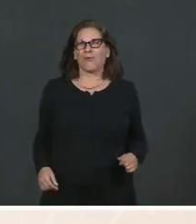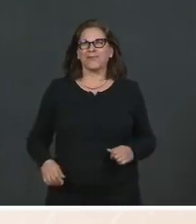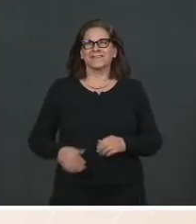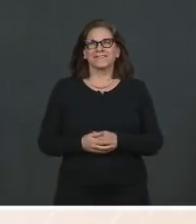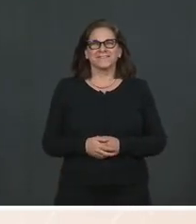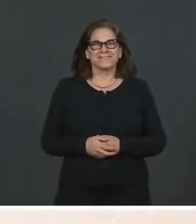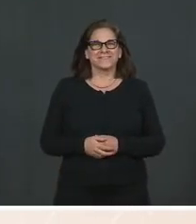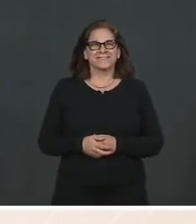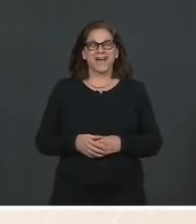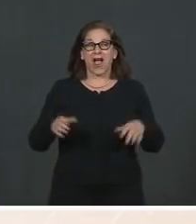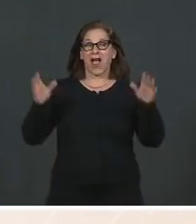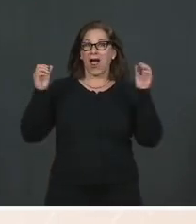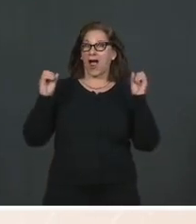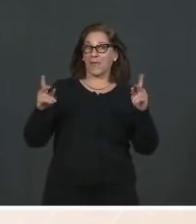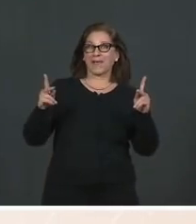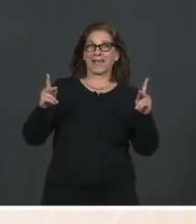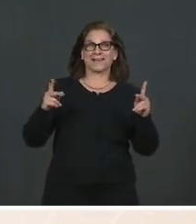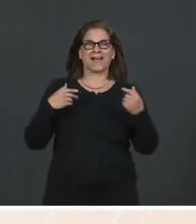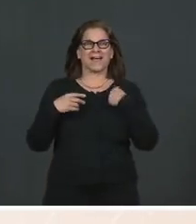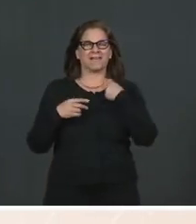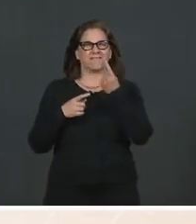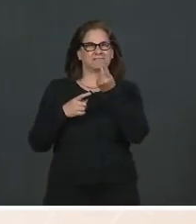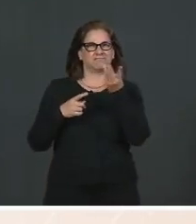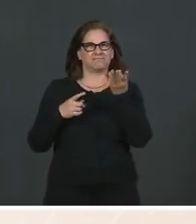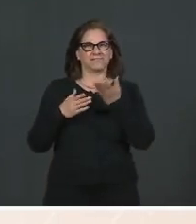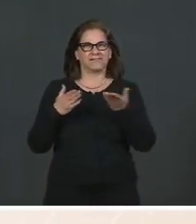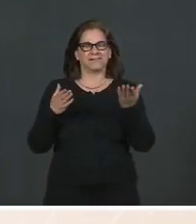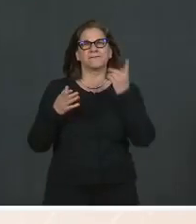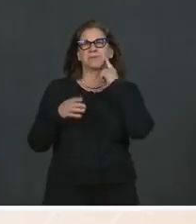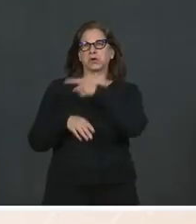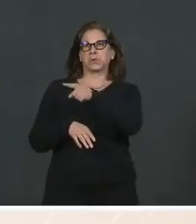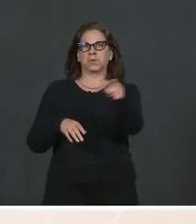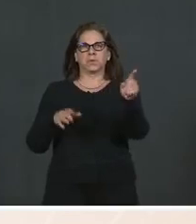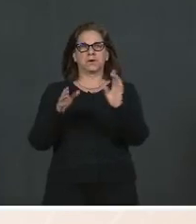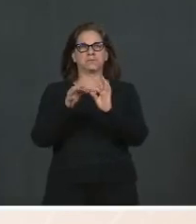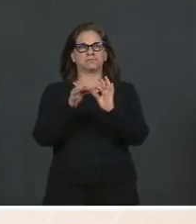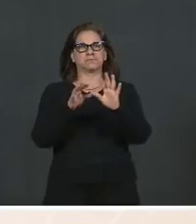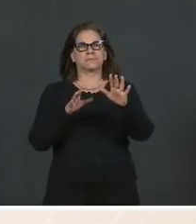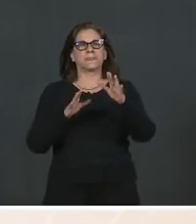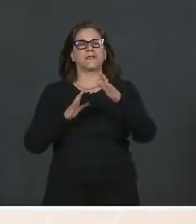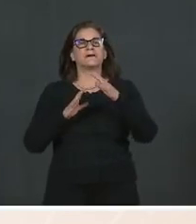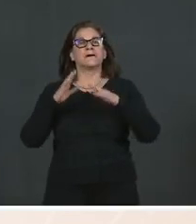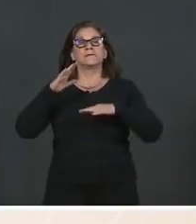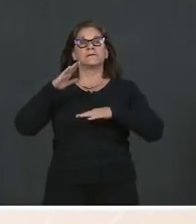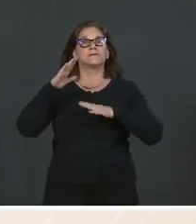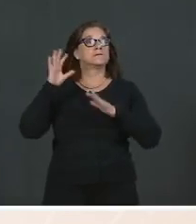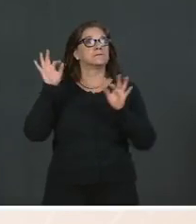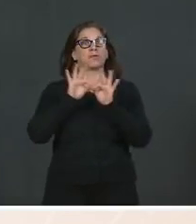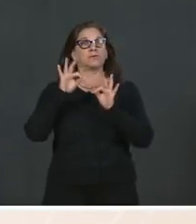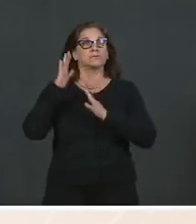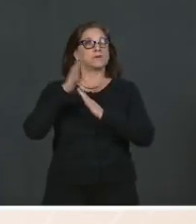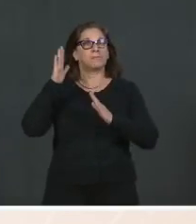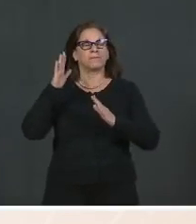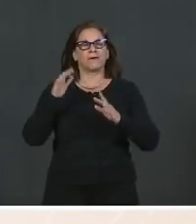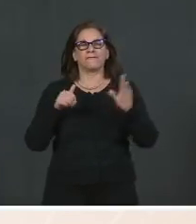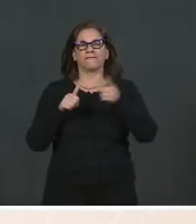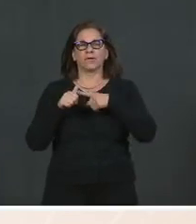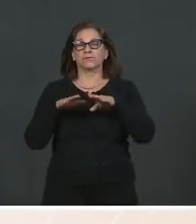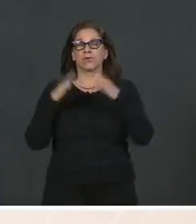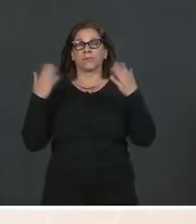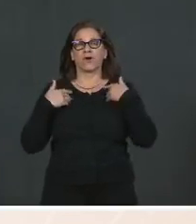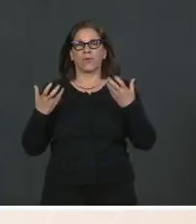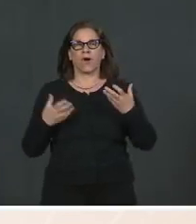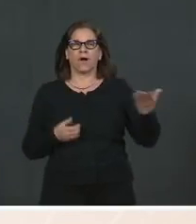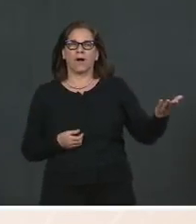Okay, a couple items for all of you at the top. First, welcome Andrew Bates, our new Deputy Press Secretary. Anyone who